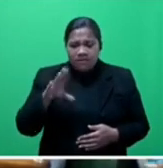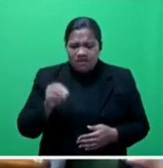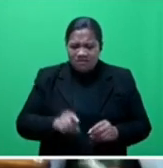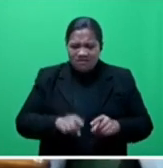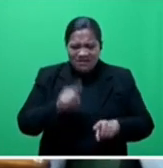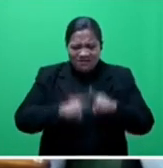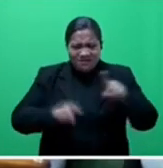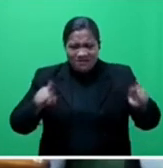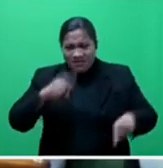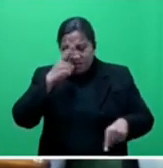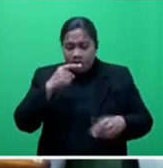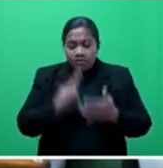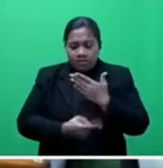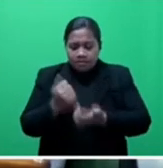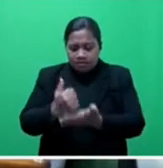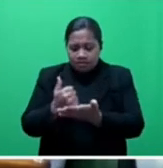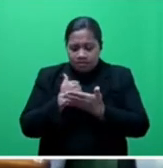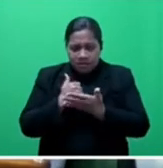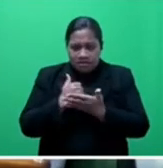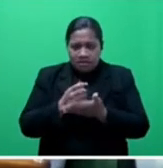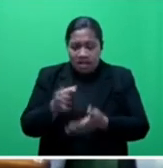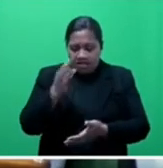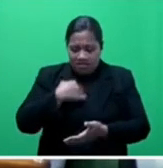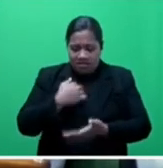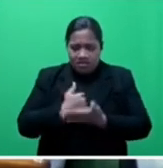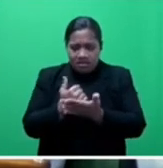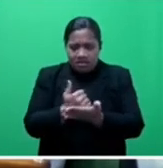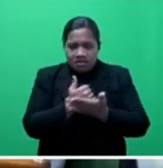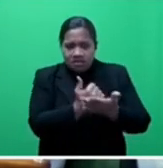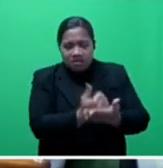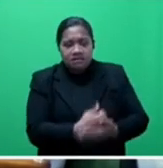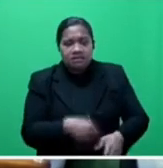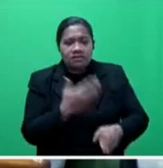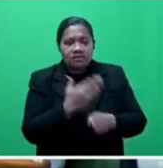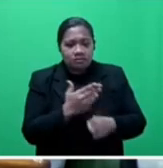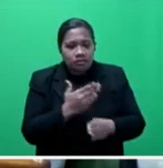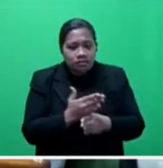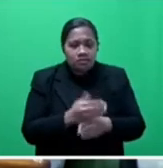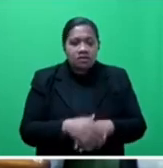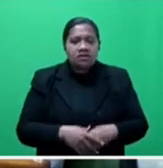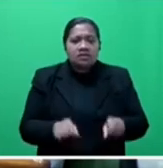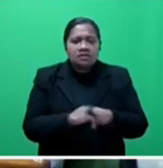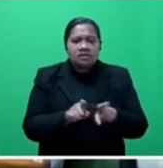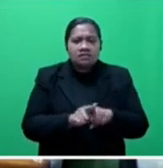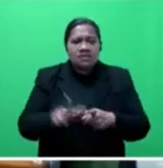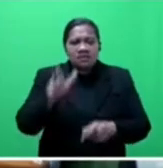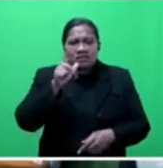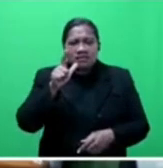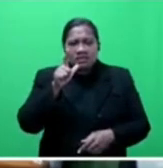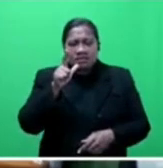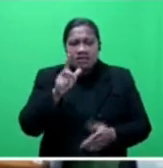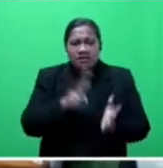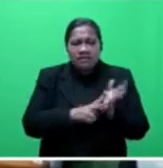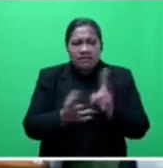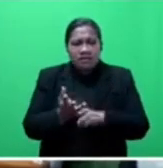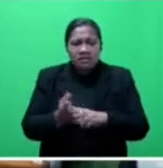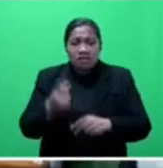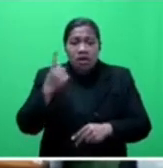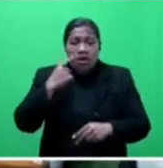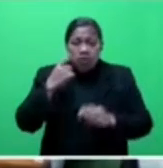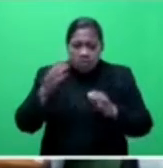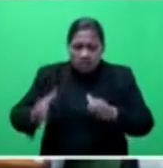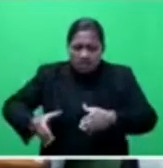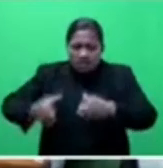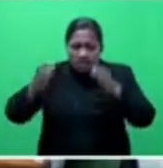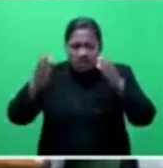for assistance, whether for employment or the street lights like those from Lami Village, or water tanks from the Wikinikini